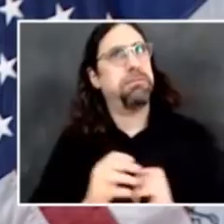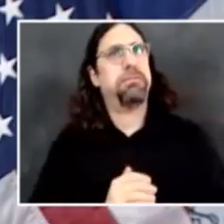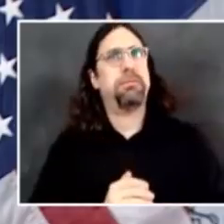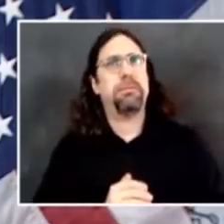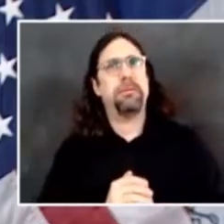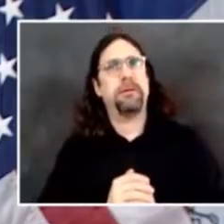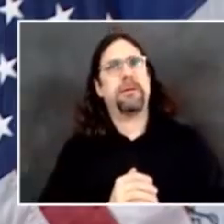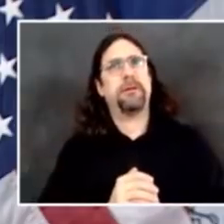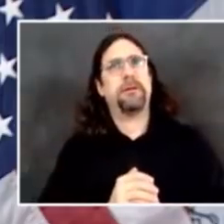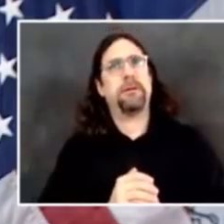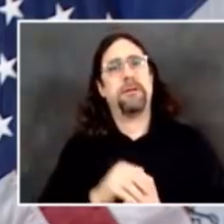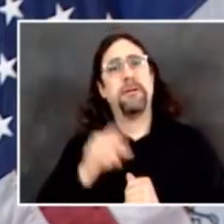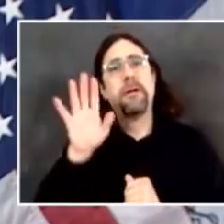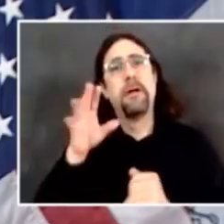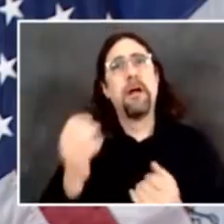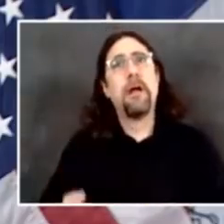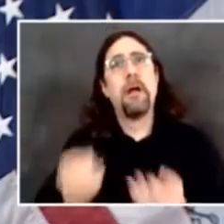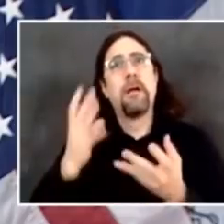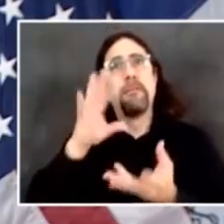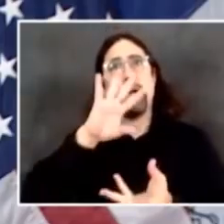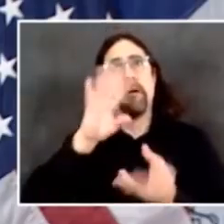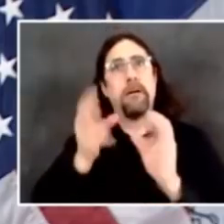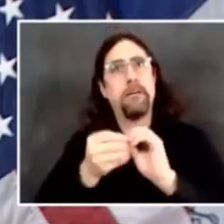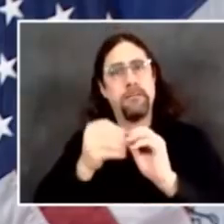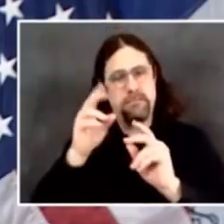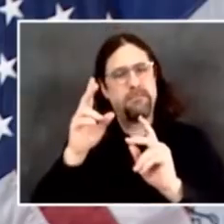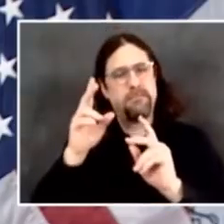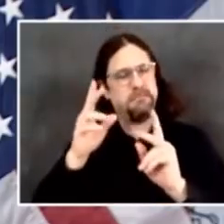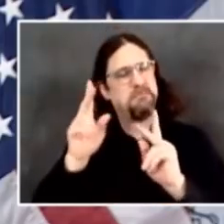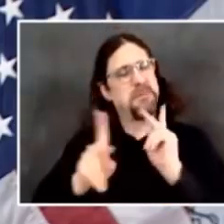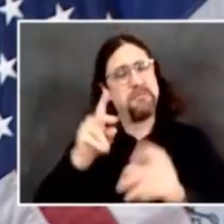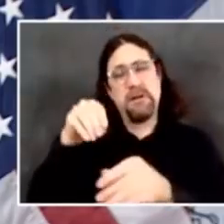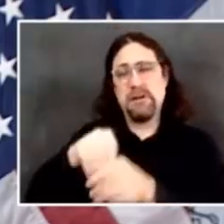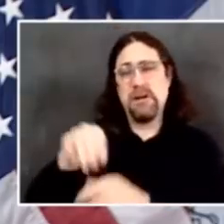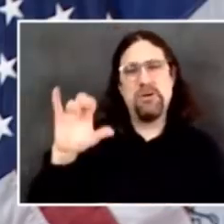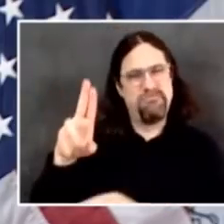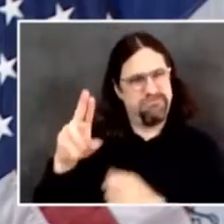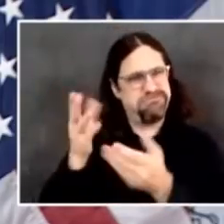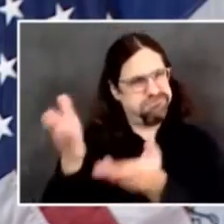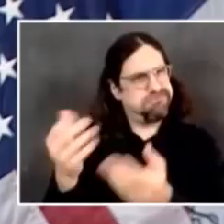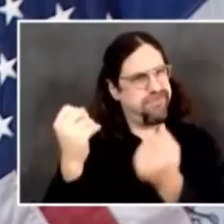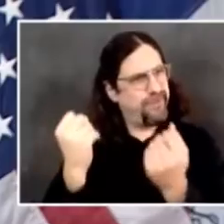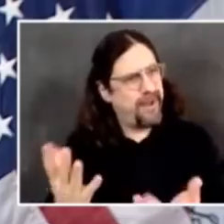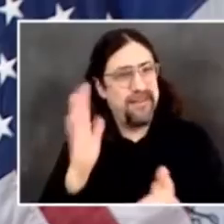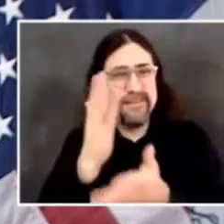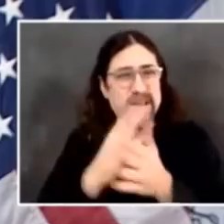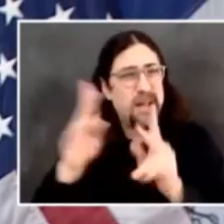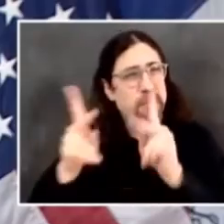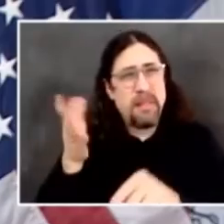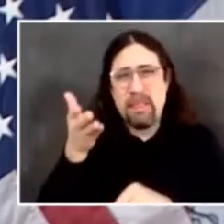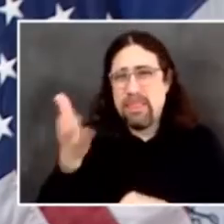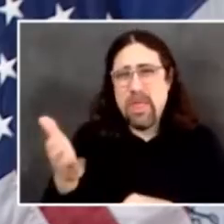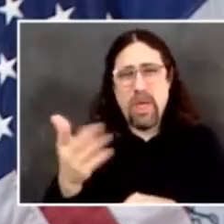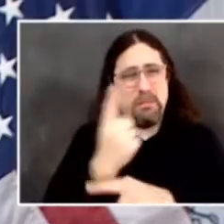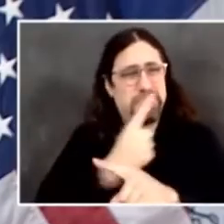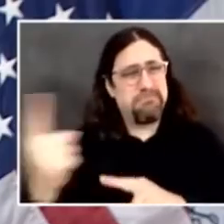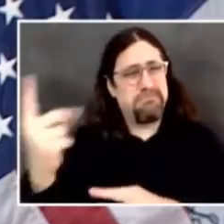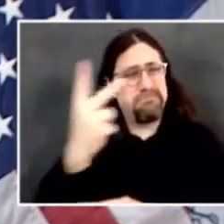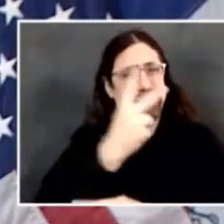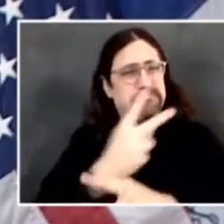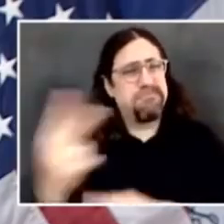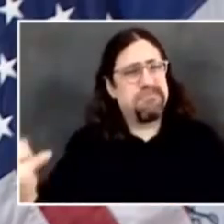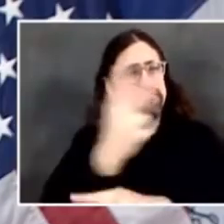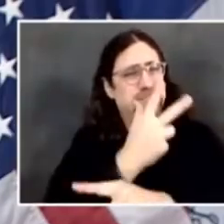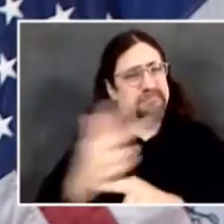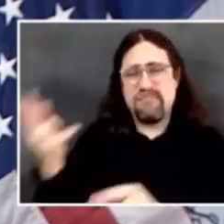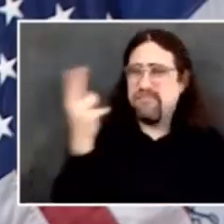remember that as we start to feel a little better, we have to have a lot of empathy, a lot of feeling for the doctors, the nurses, the frontline healthcare workers